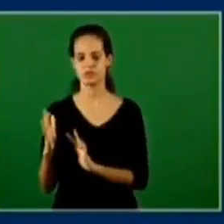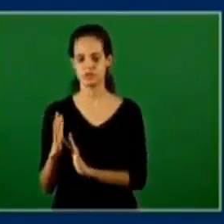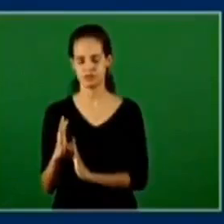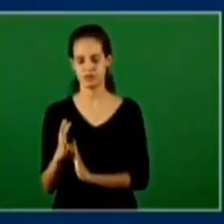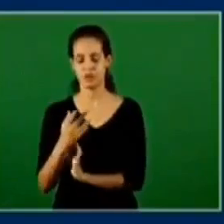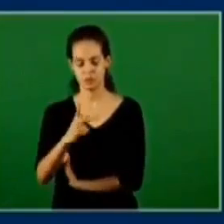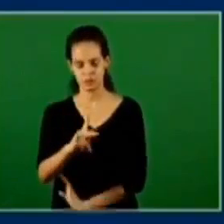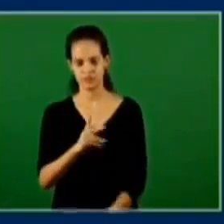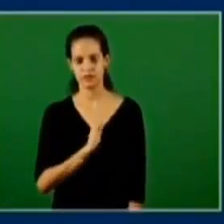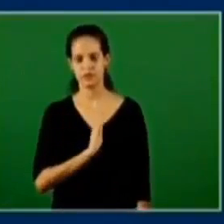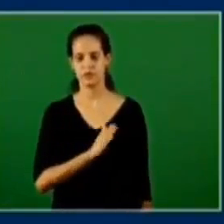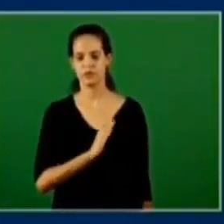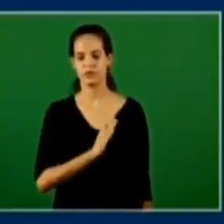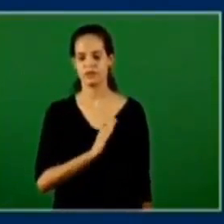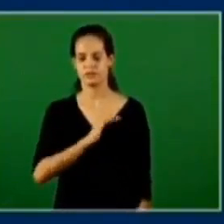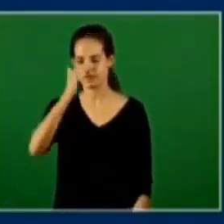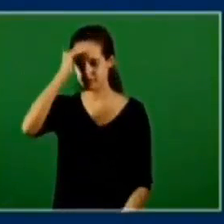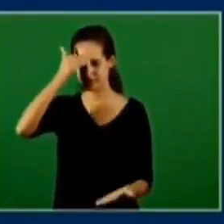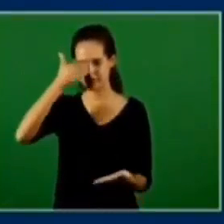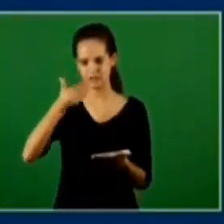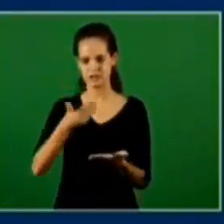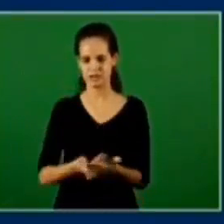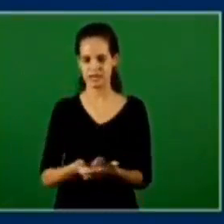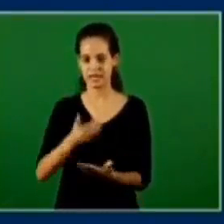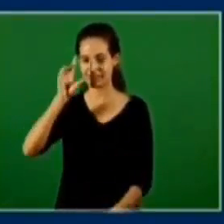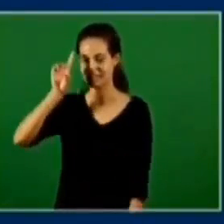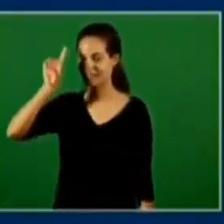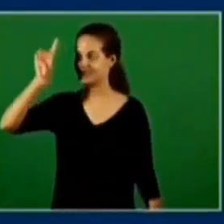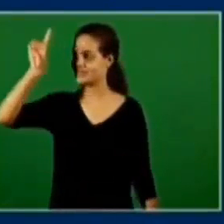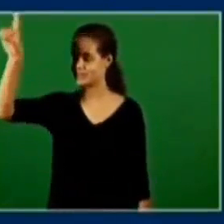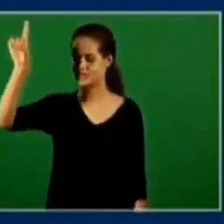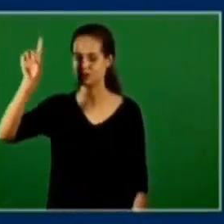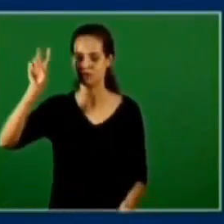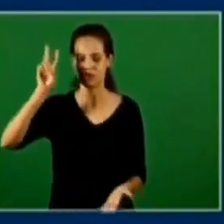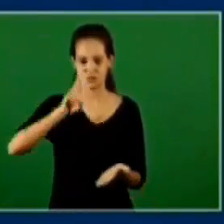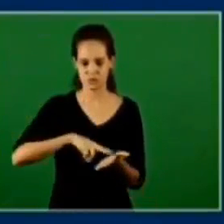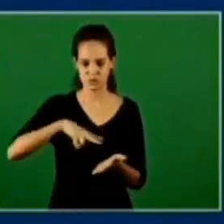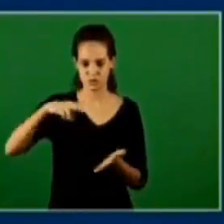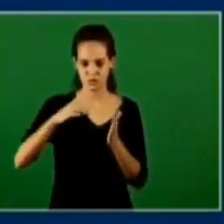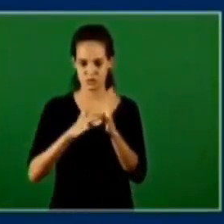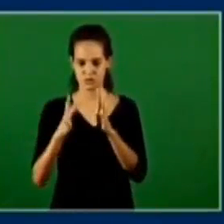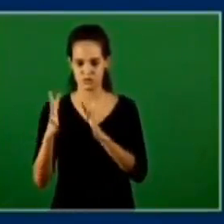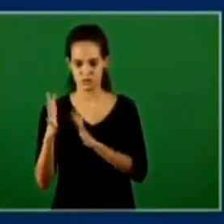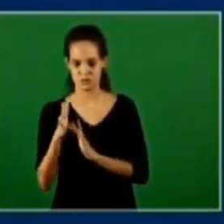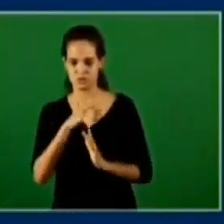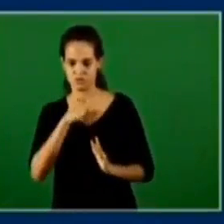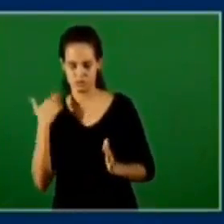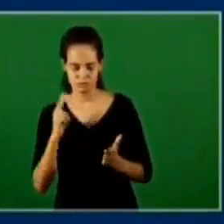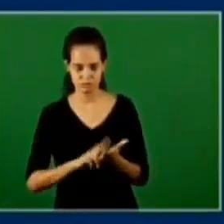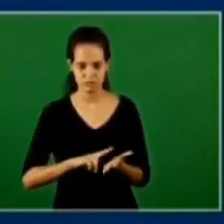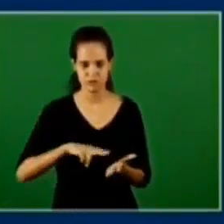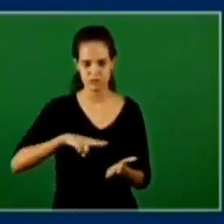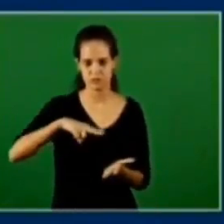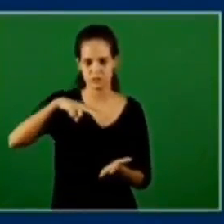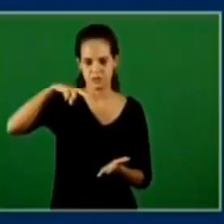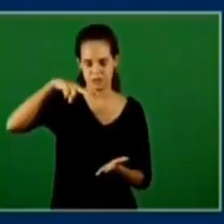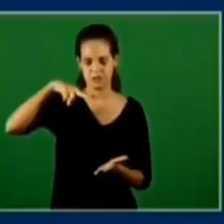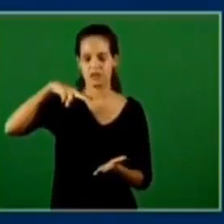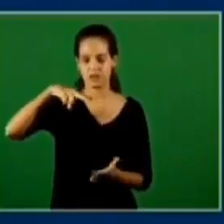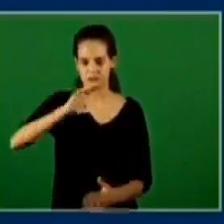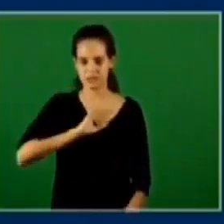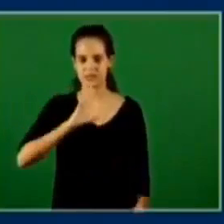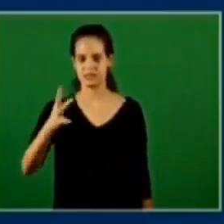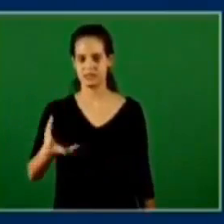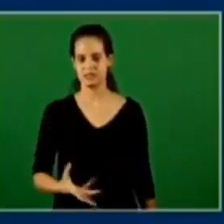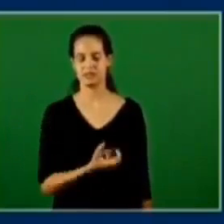and believe in your heart that God has raised him from the dead, you will be